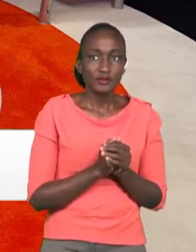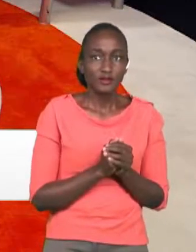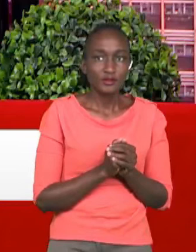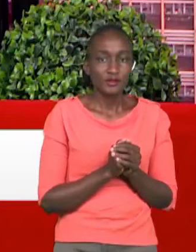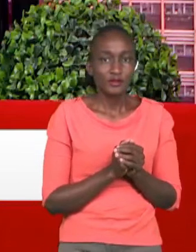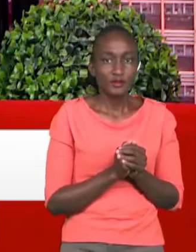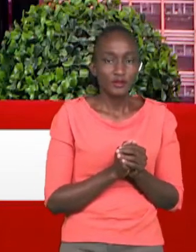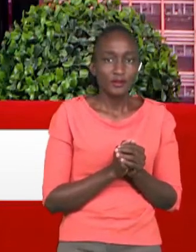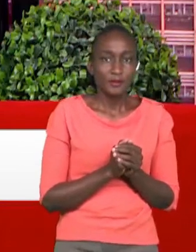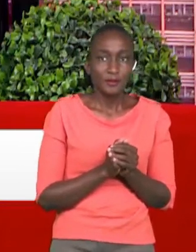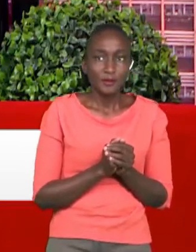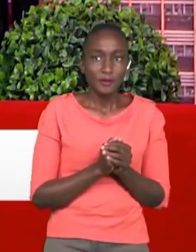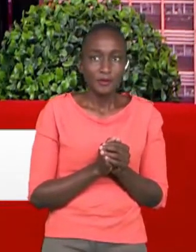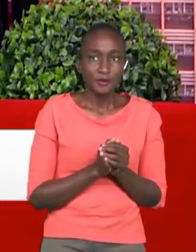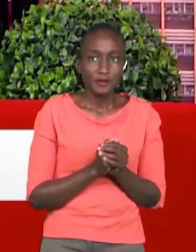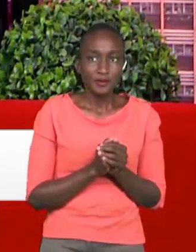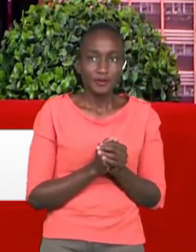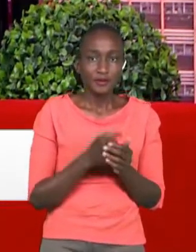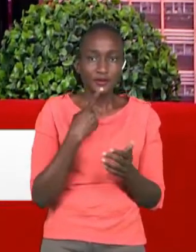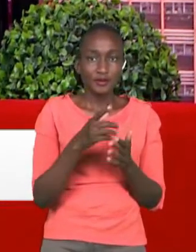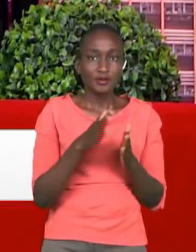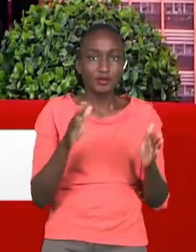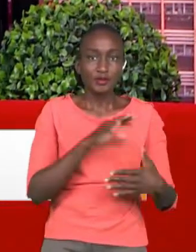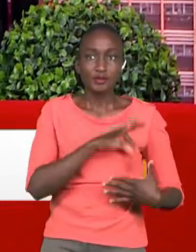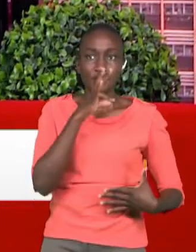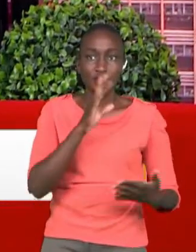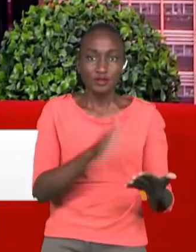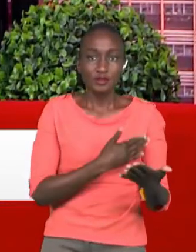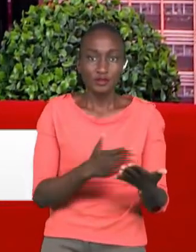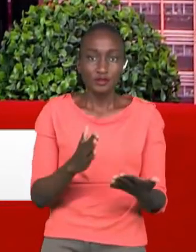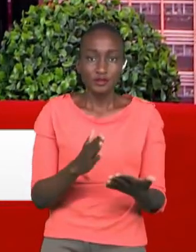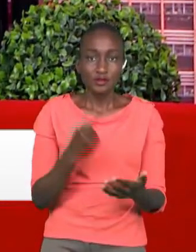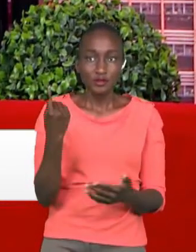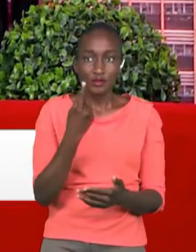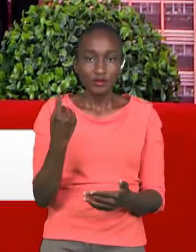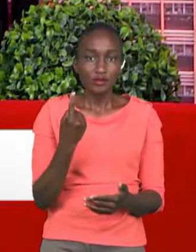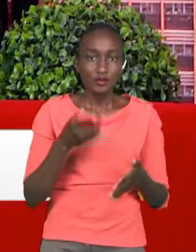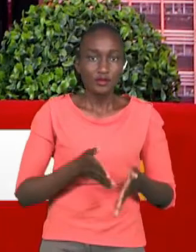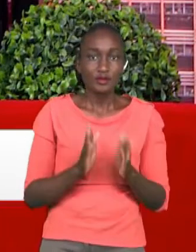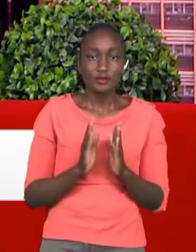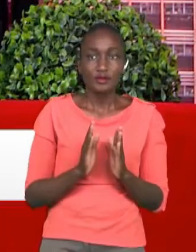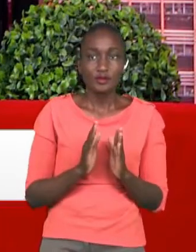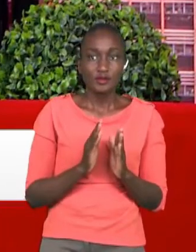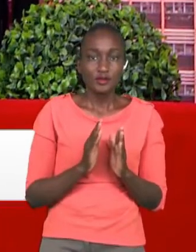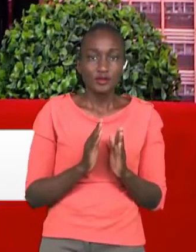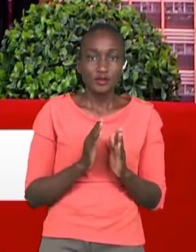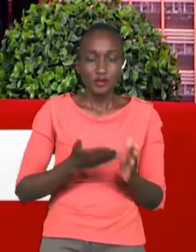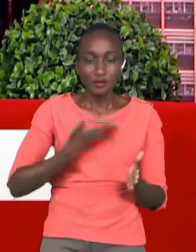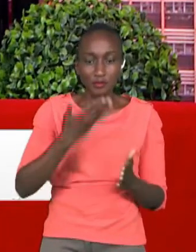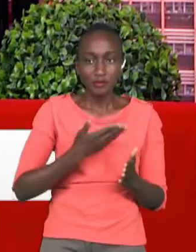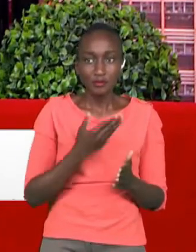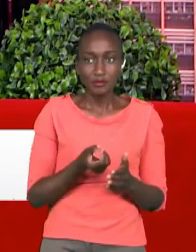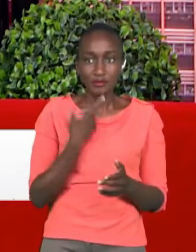Mm-hmm. I'm going to tell you to explain the more benefits. Humming sound is the only one. It's a single breathing treatment